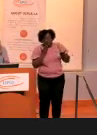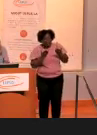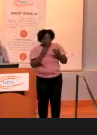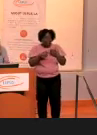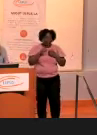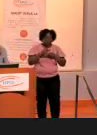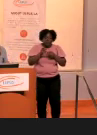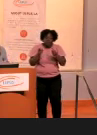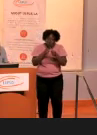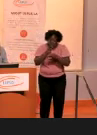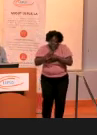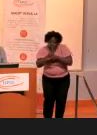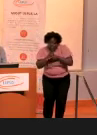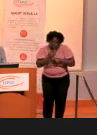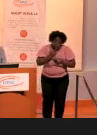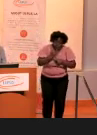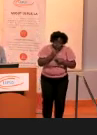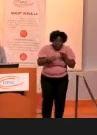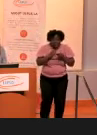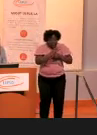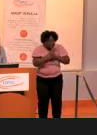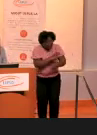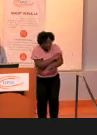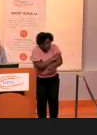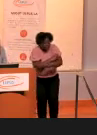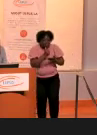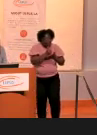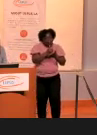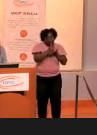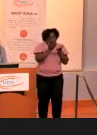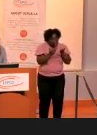treating those could also help treat their kidney disease a little more.